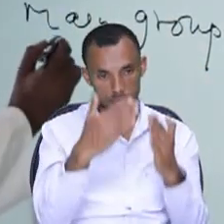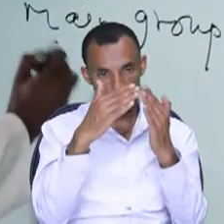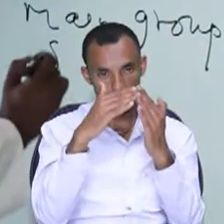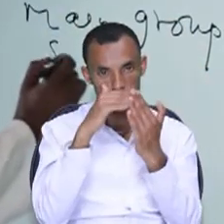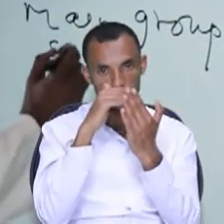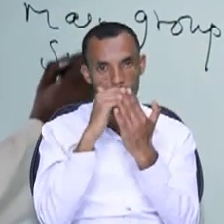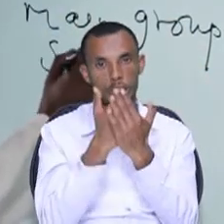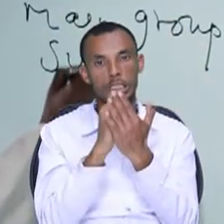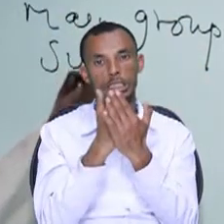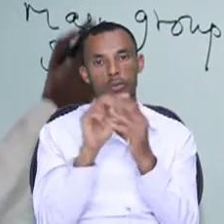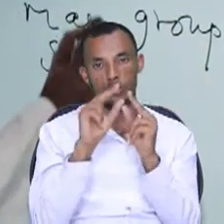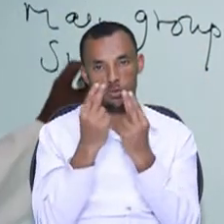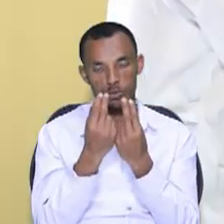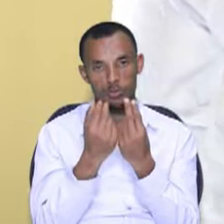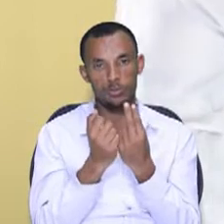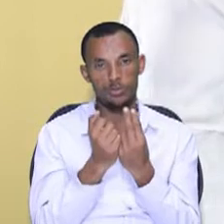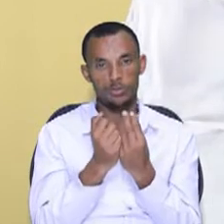Subgroup.